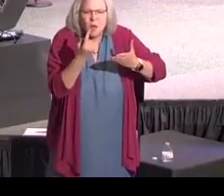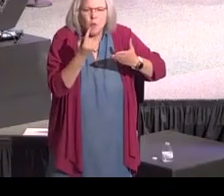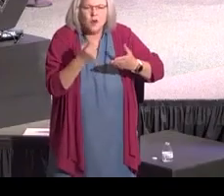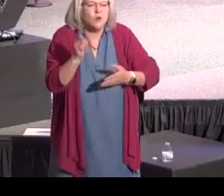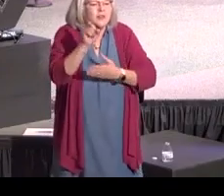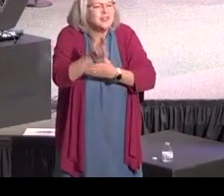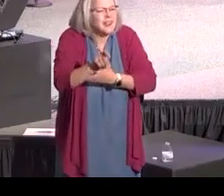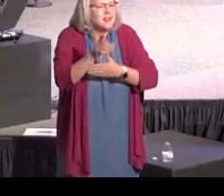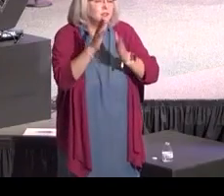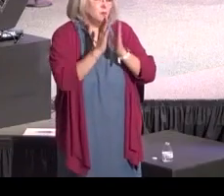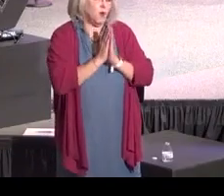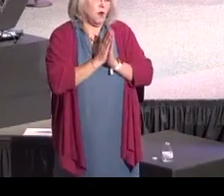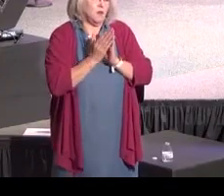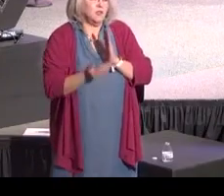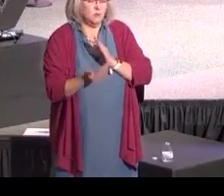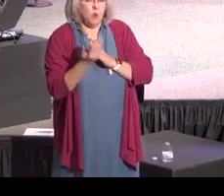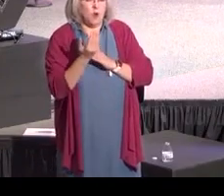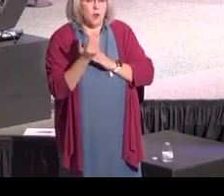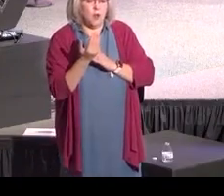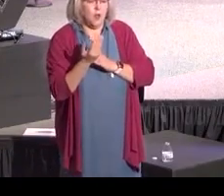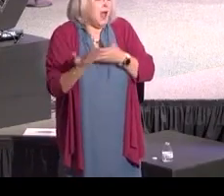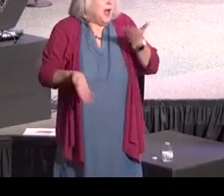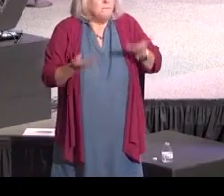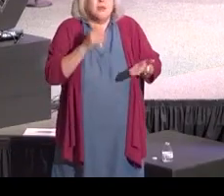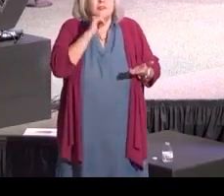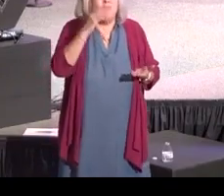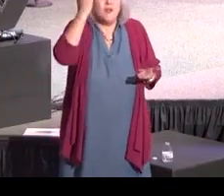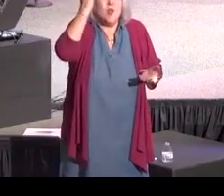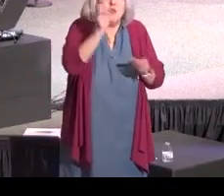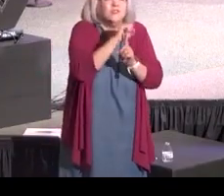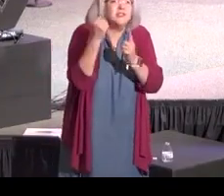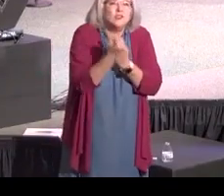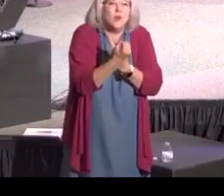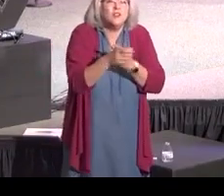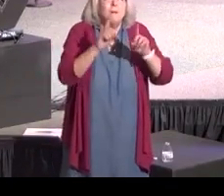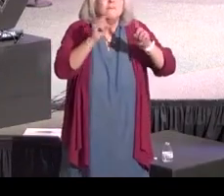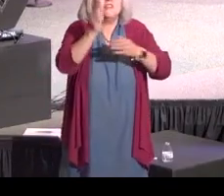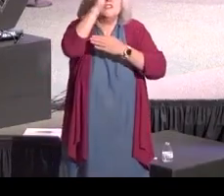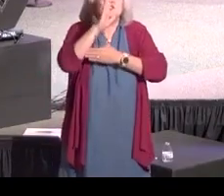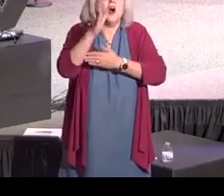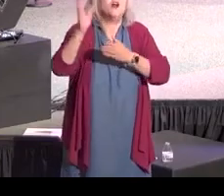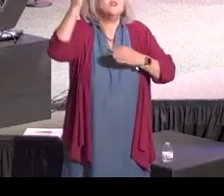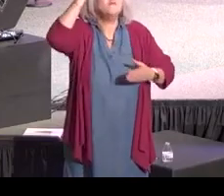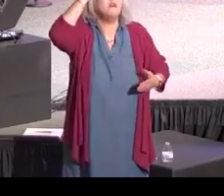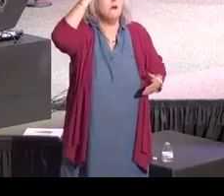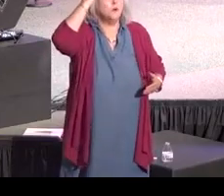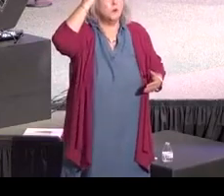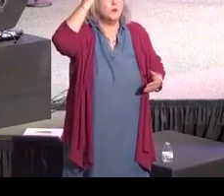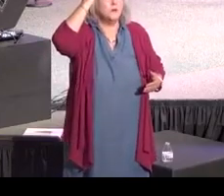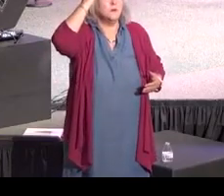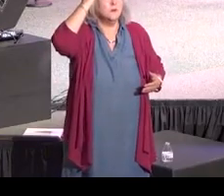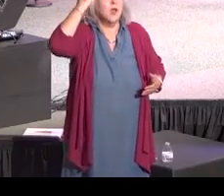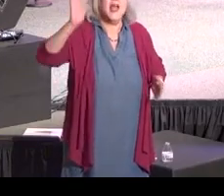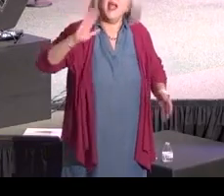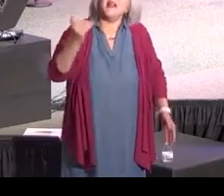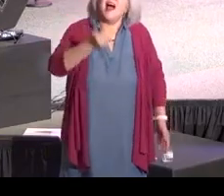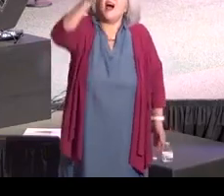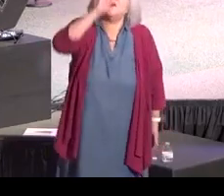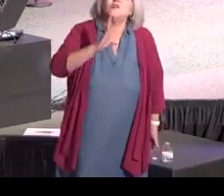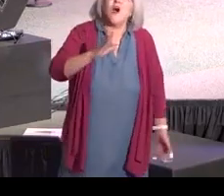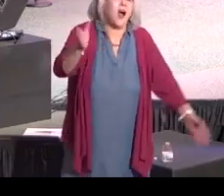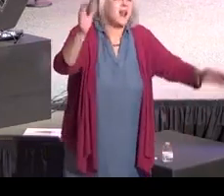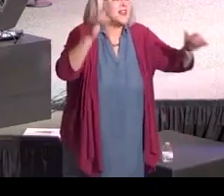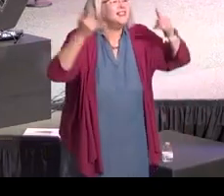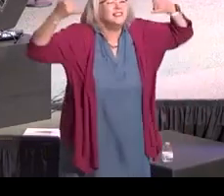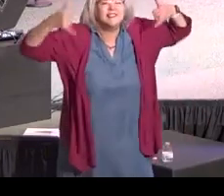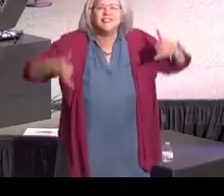in need of prayer this morning. And I may not know their situation, but there is a God who does. And our God is still in